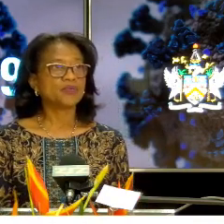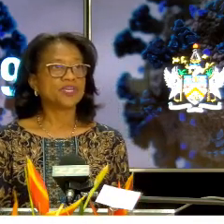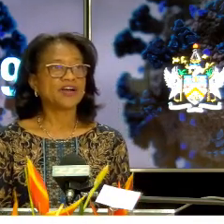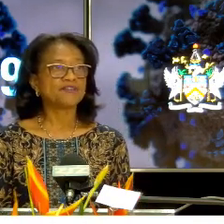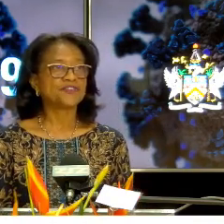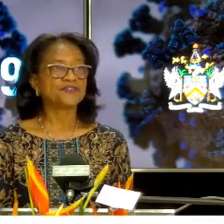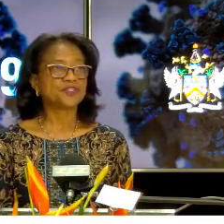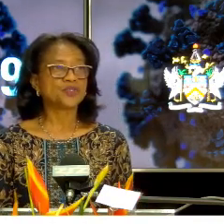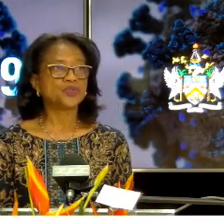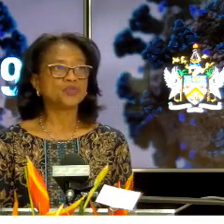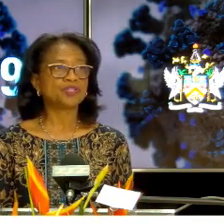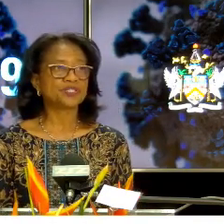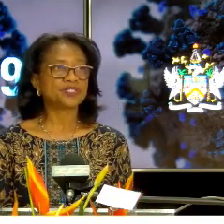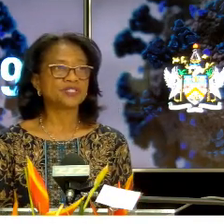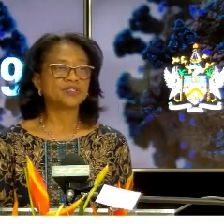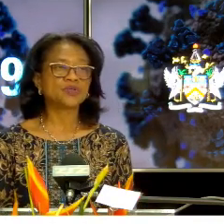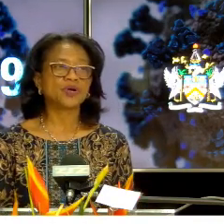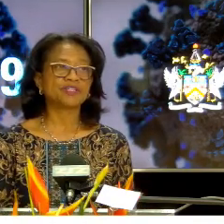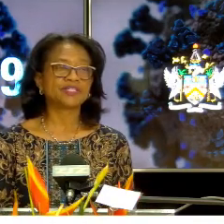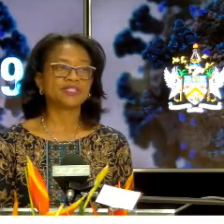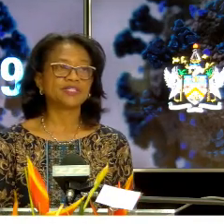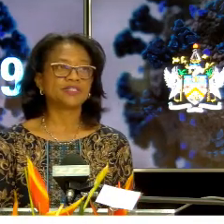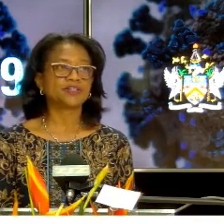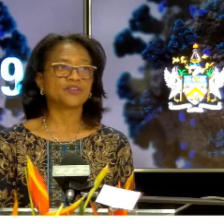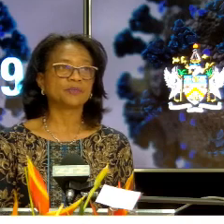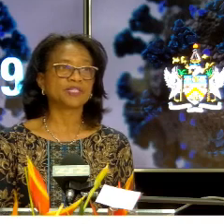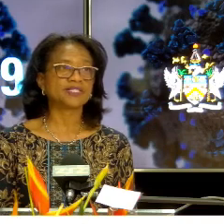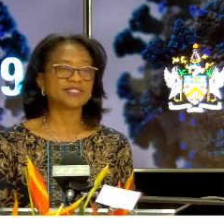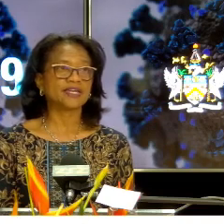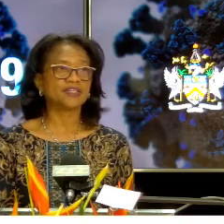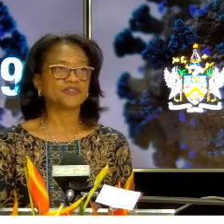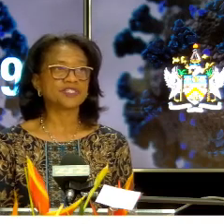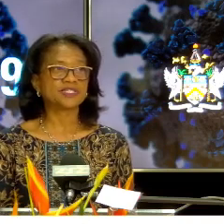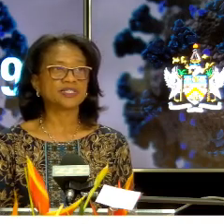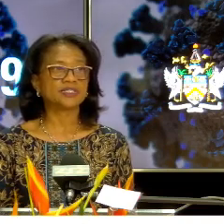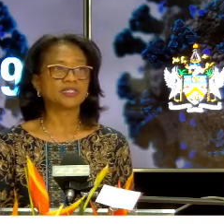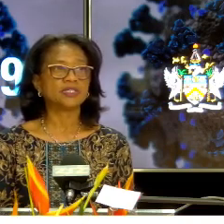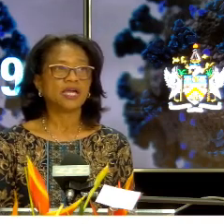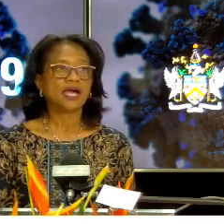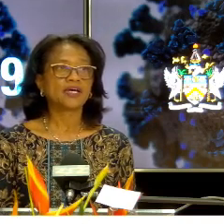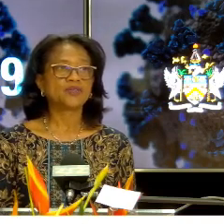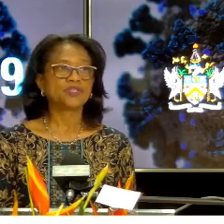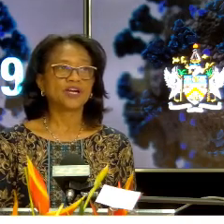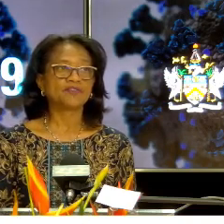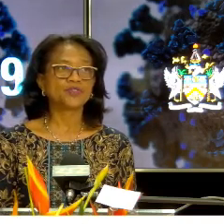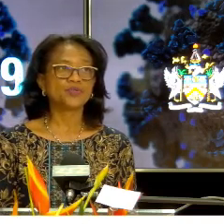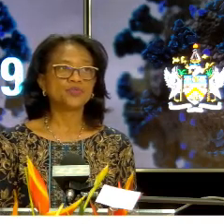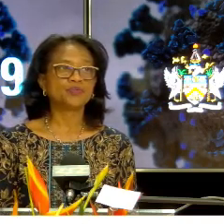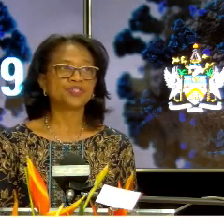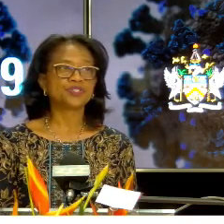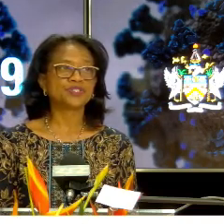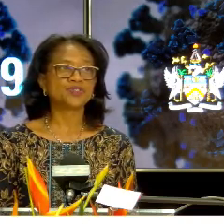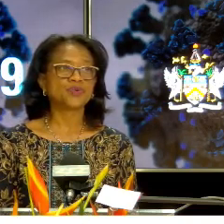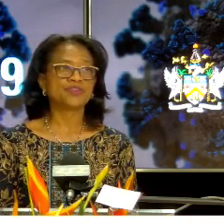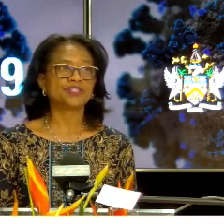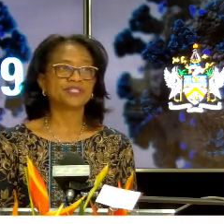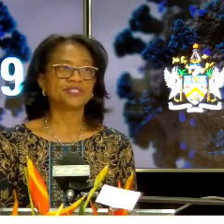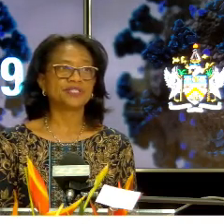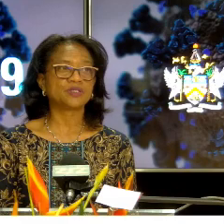Today, we have 52 persons quarantined in a government-assigned facility, and we have 2